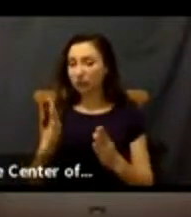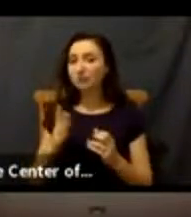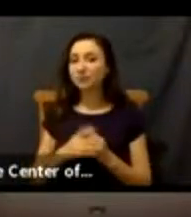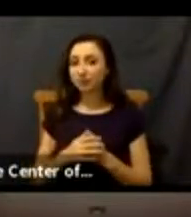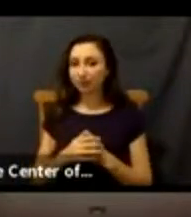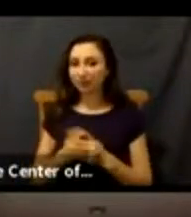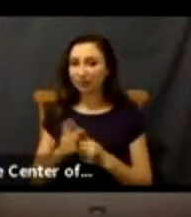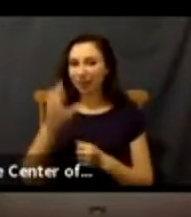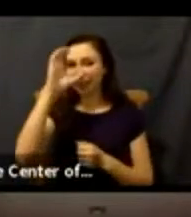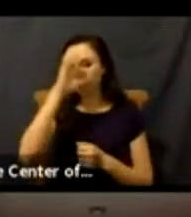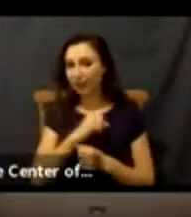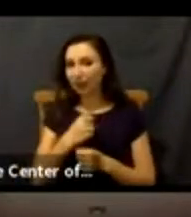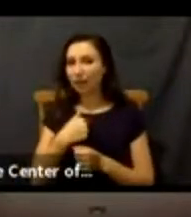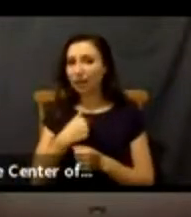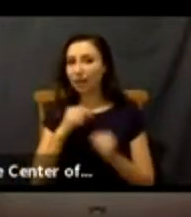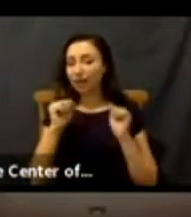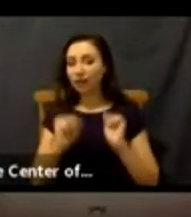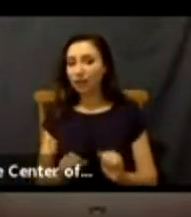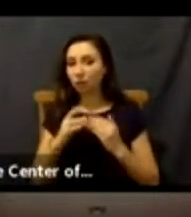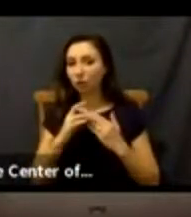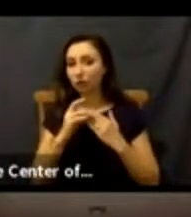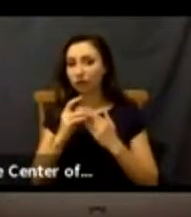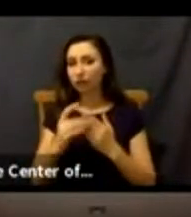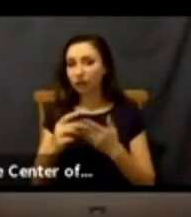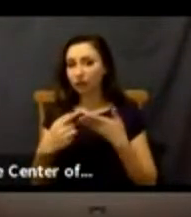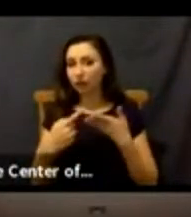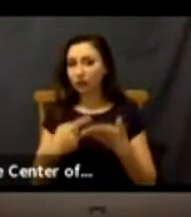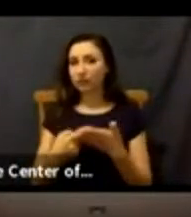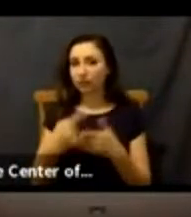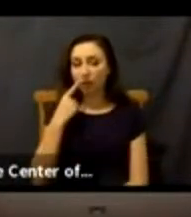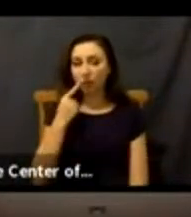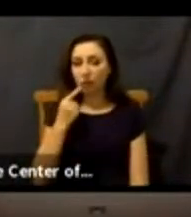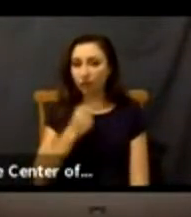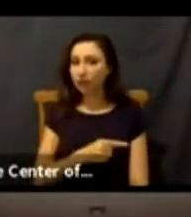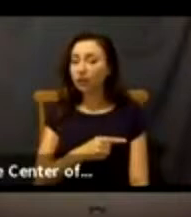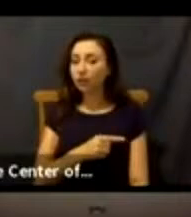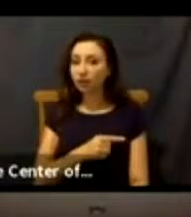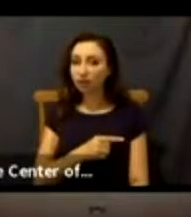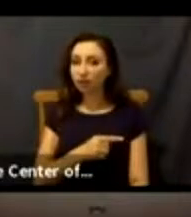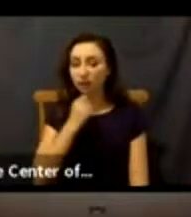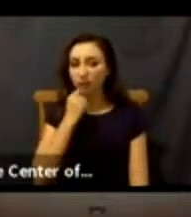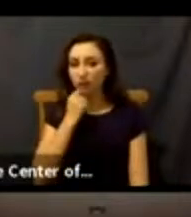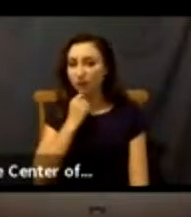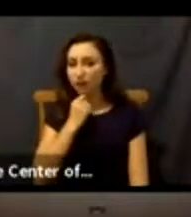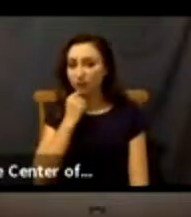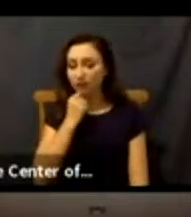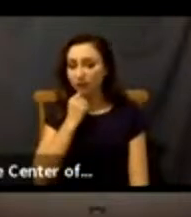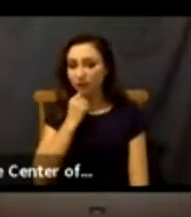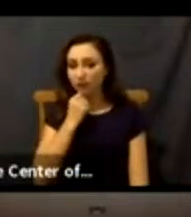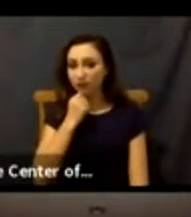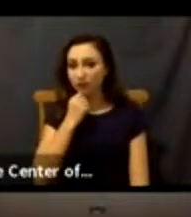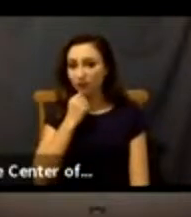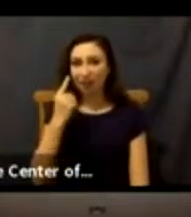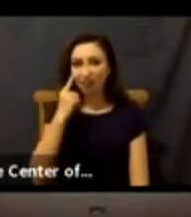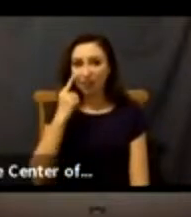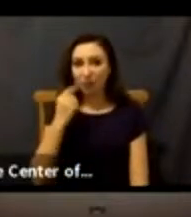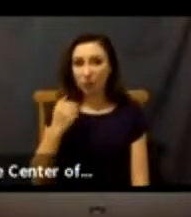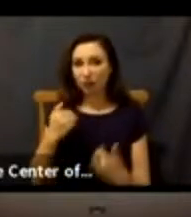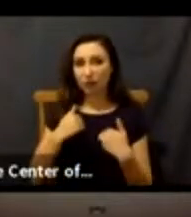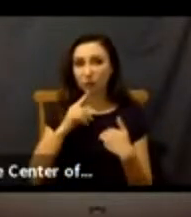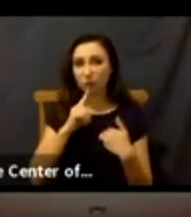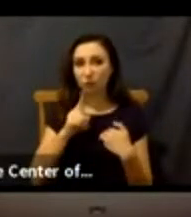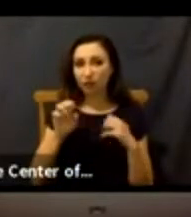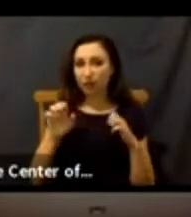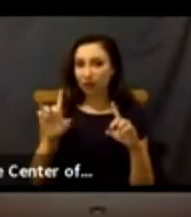I guess I could lead the discussion with this. I think we've had a really